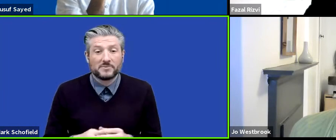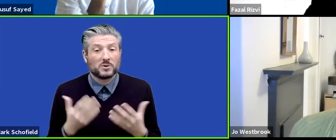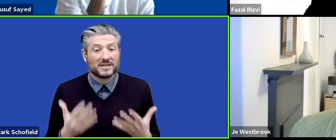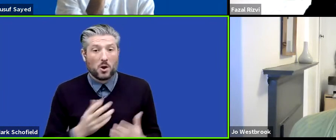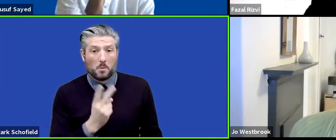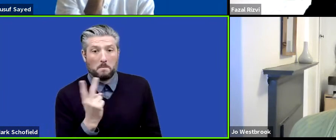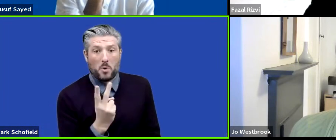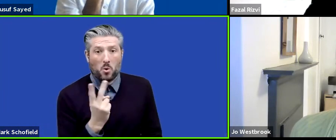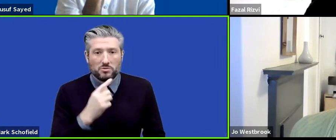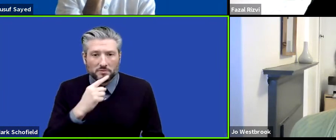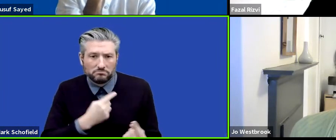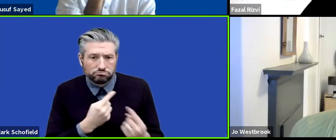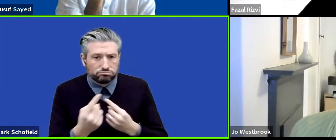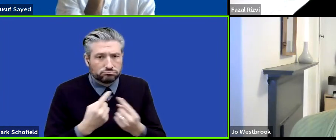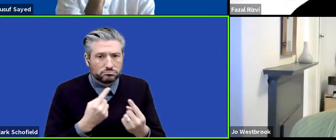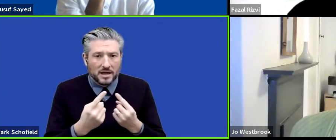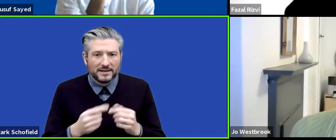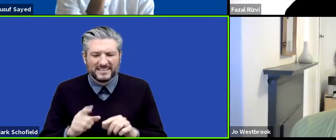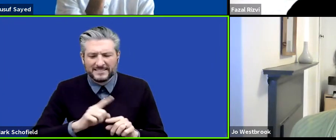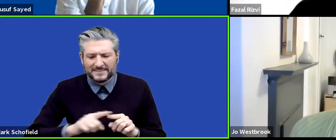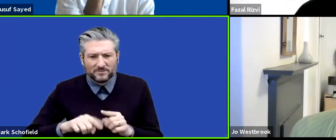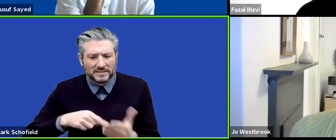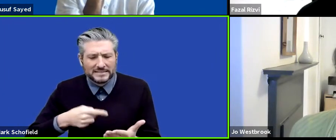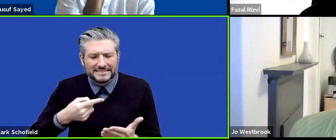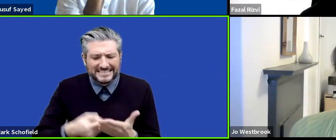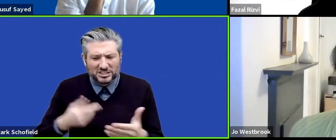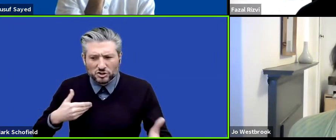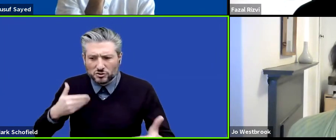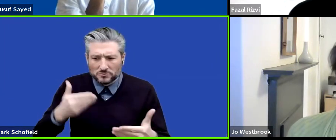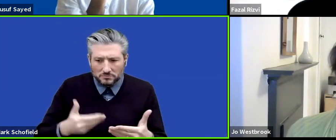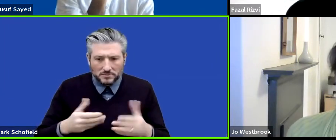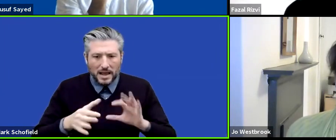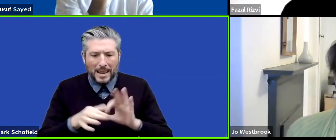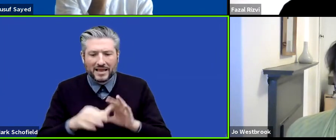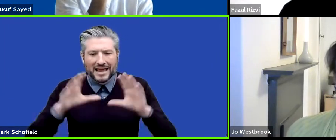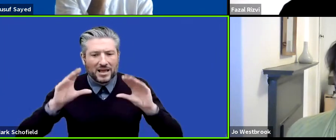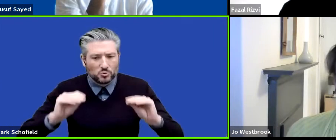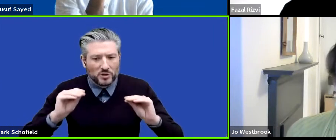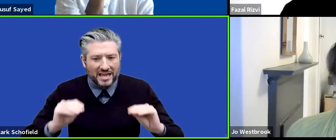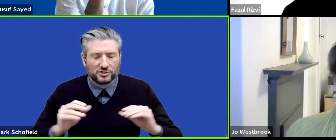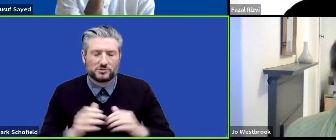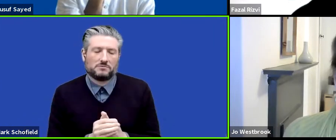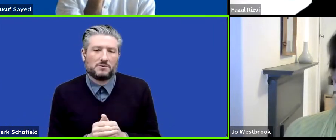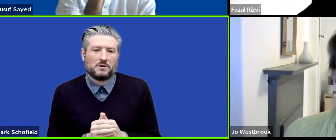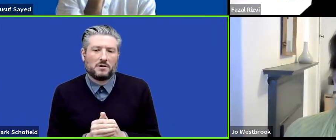around education and the impacts on equity and quality, reflecting on what building